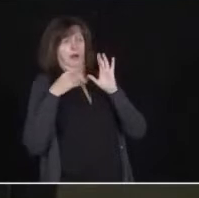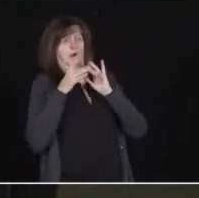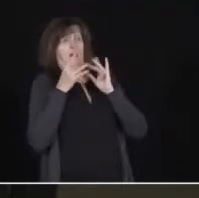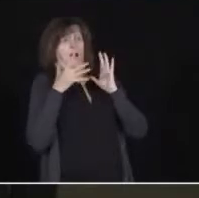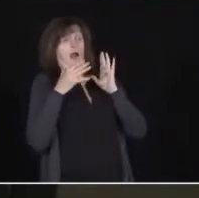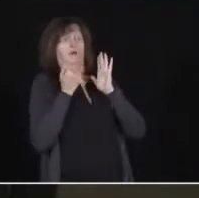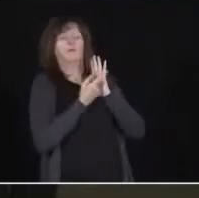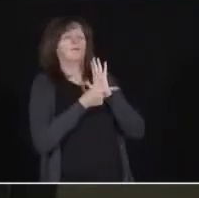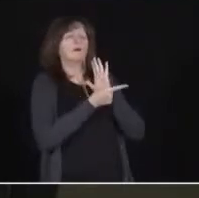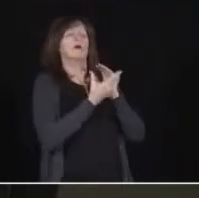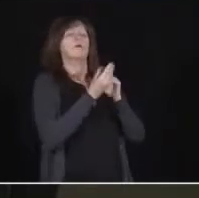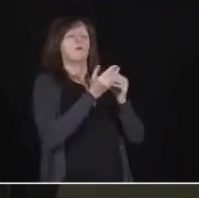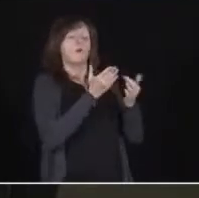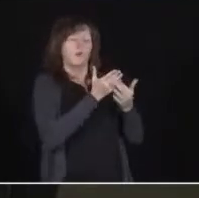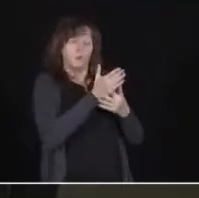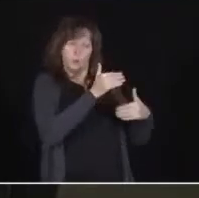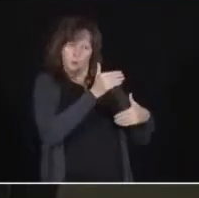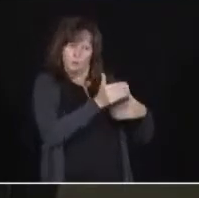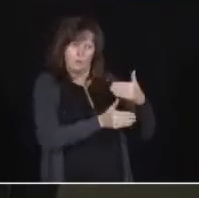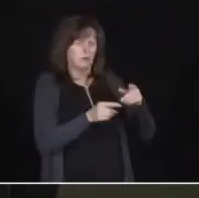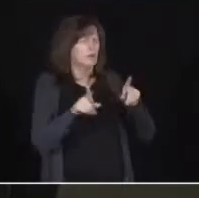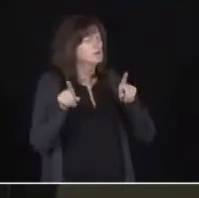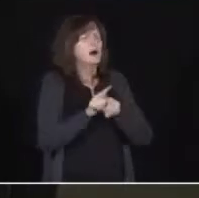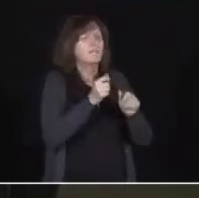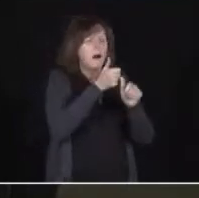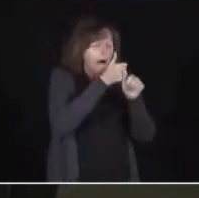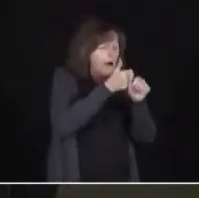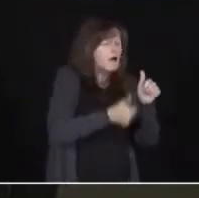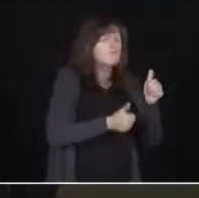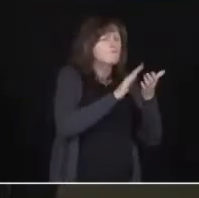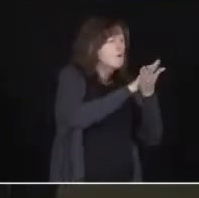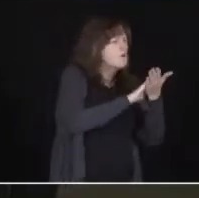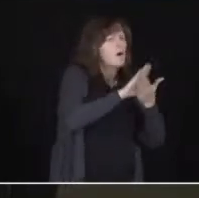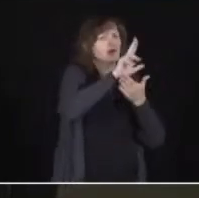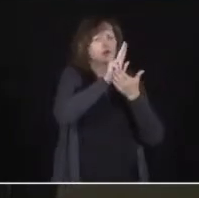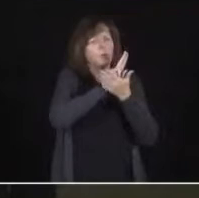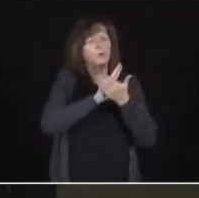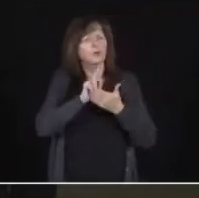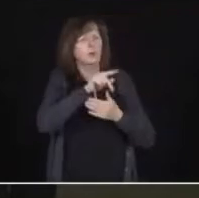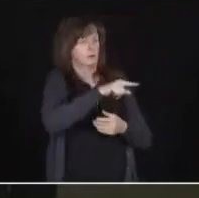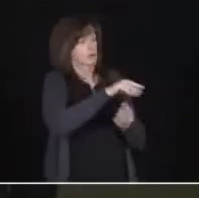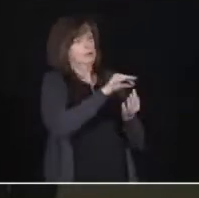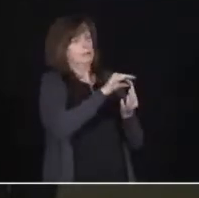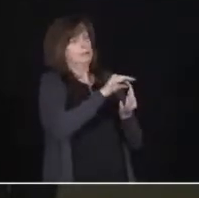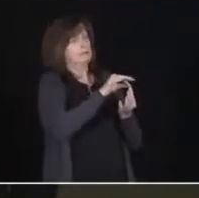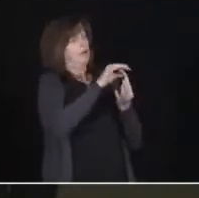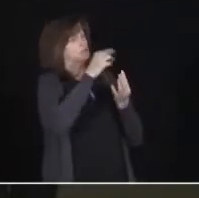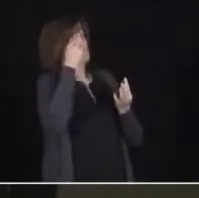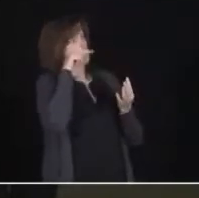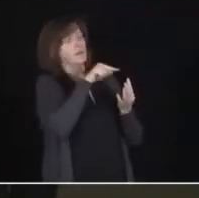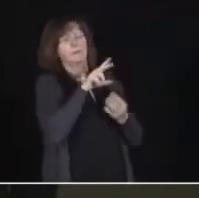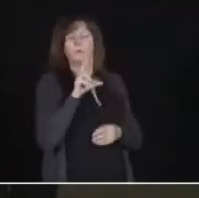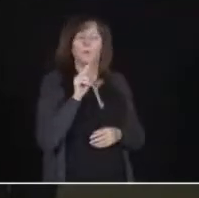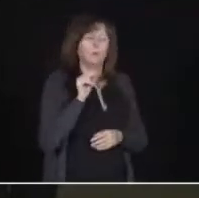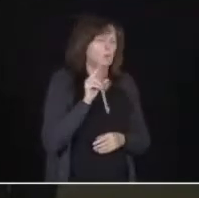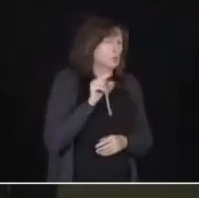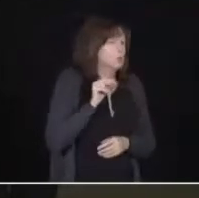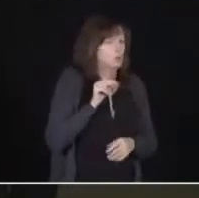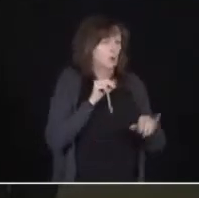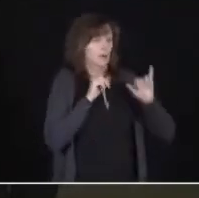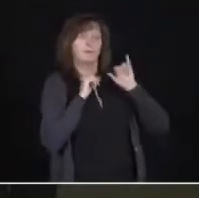like every single other person. And I'm not going to treat them differently than anyone else. They've been around for 53